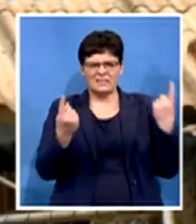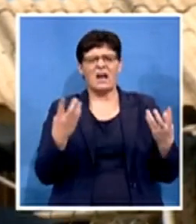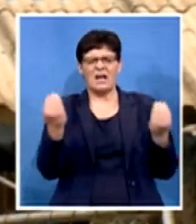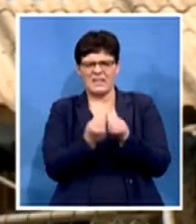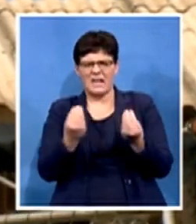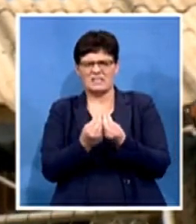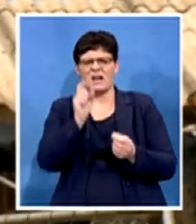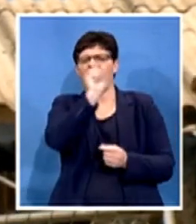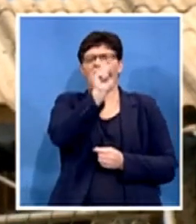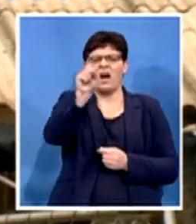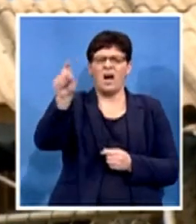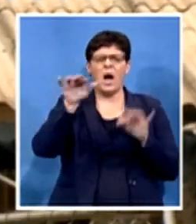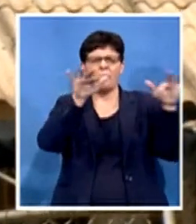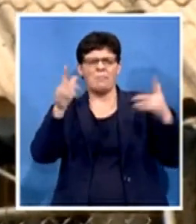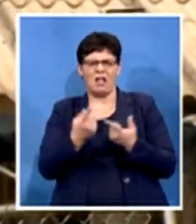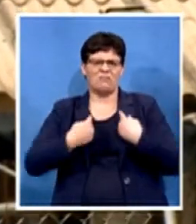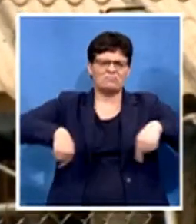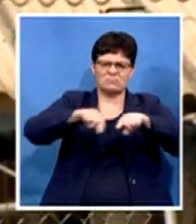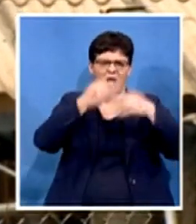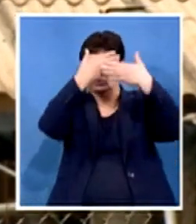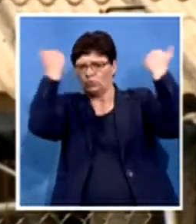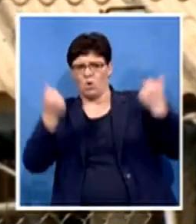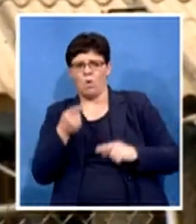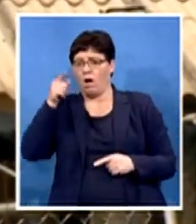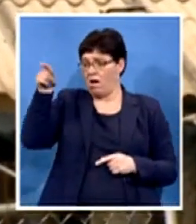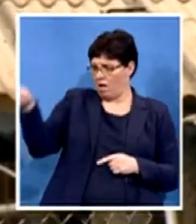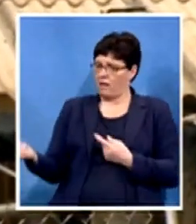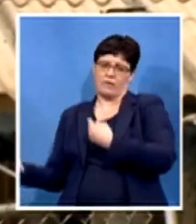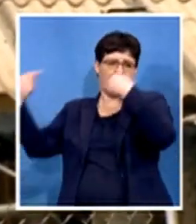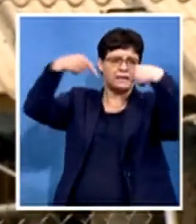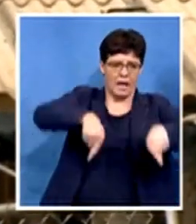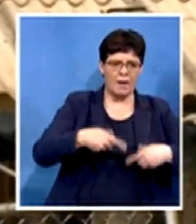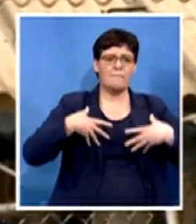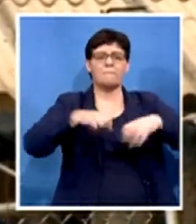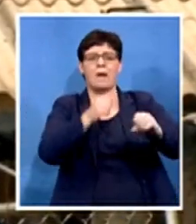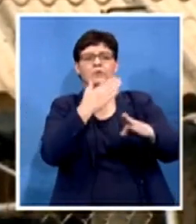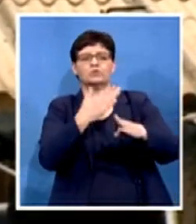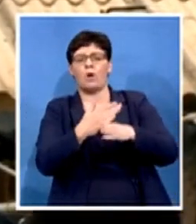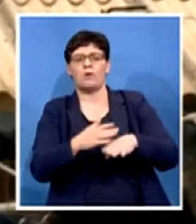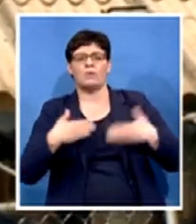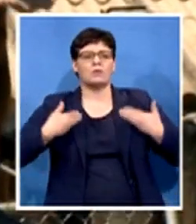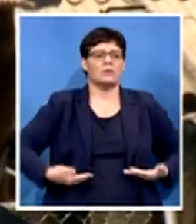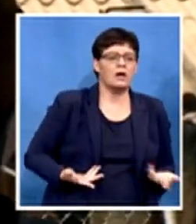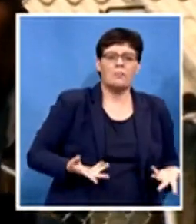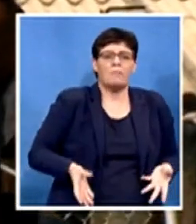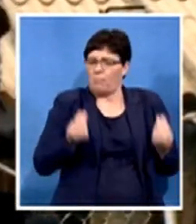Cape okanye thina singaqashwa thina. Asithi sinoqashwa but into eyi-one but kafuna umsebenzi, kafuna umsebenzi but the way ayenza